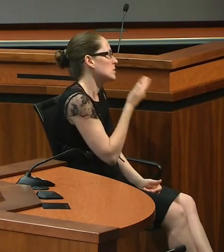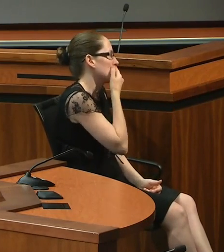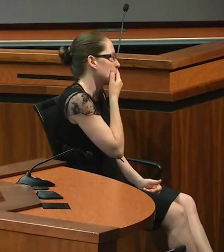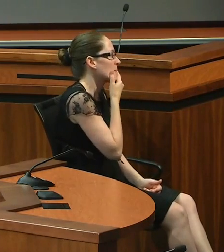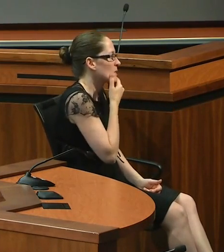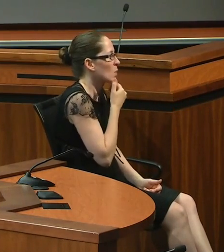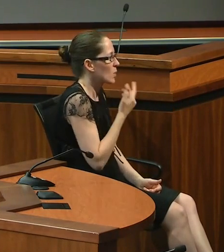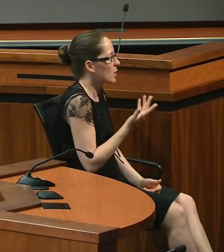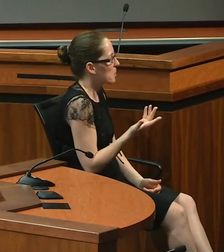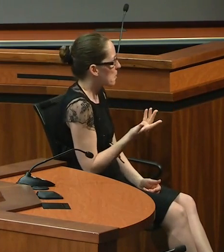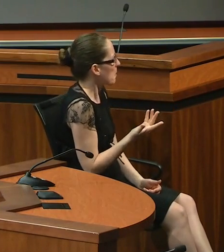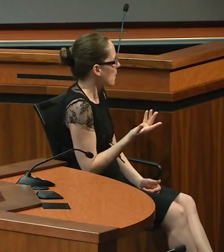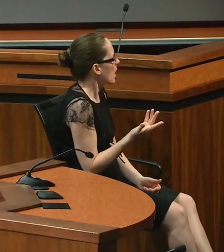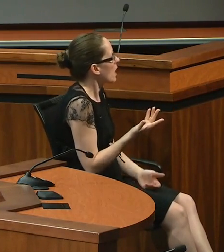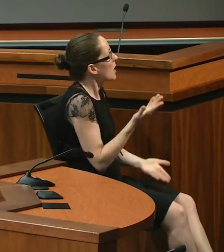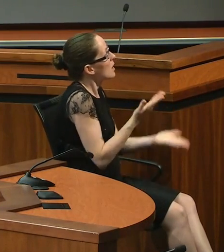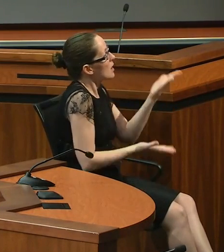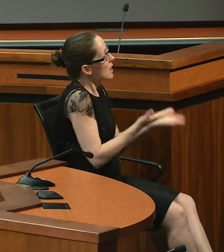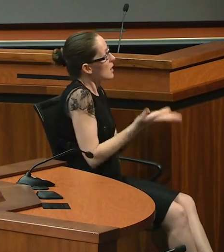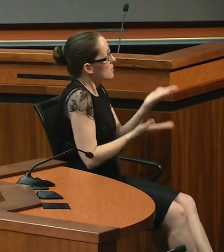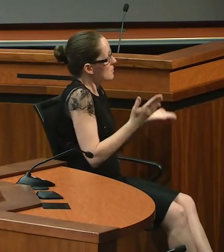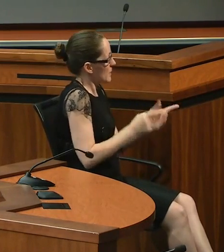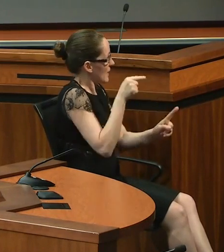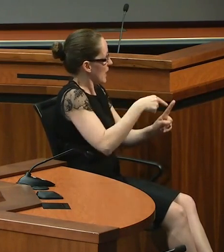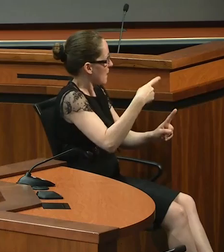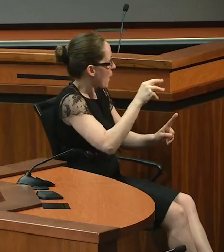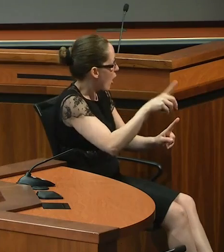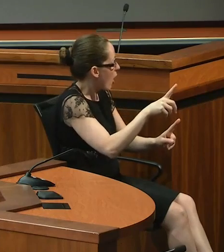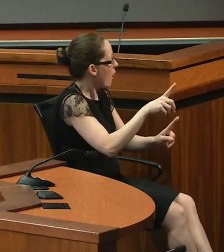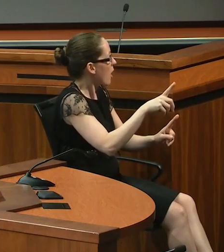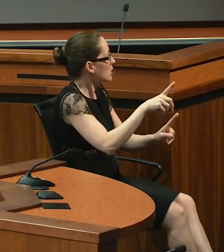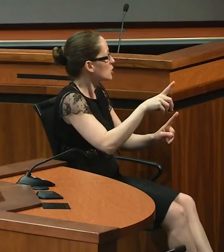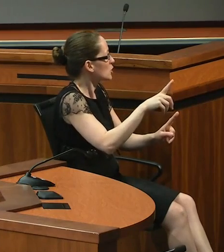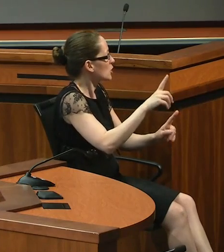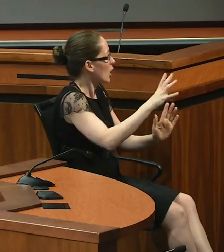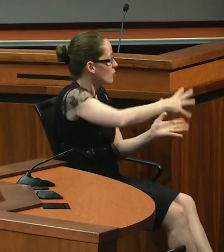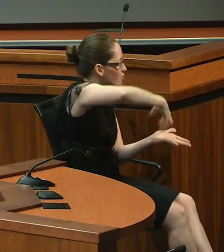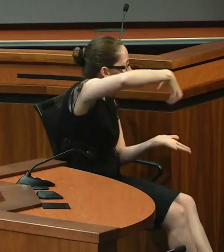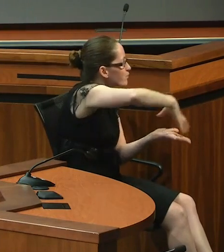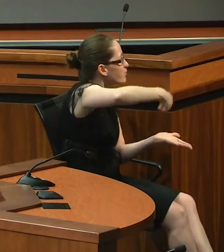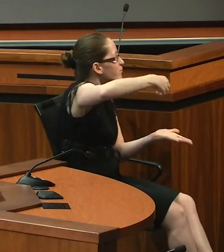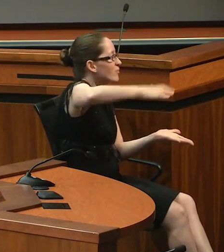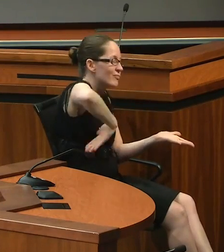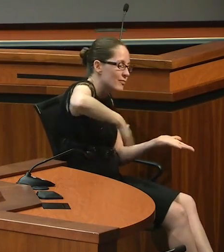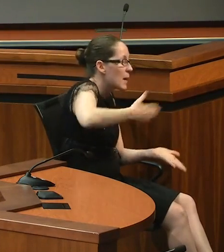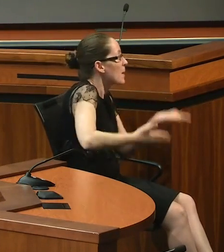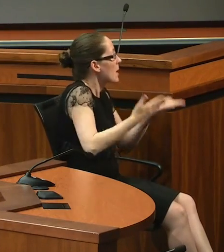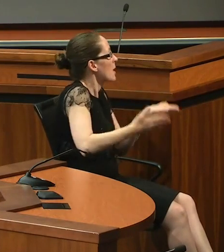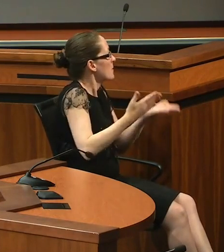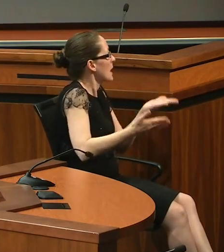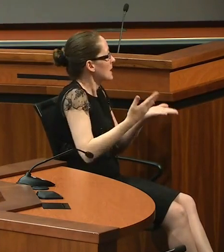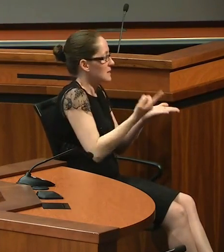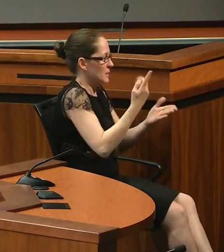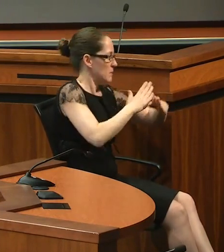there also have been blockages that came into play? Was the pond fully dredged? Was there something blocking? We don't know. That's the other